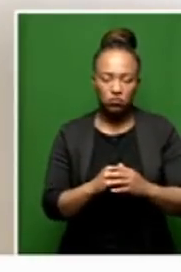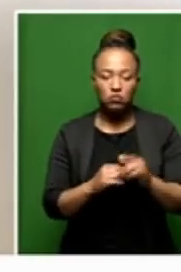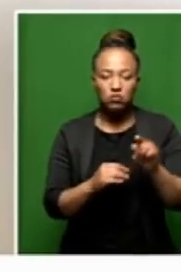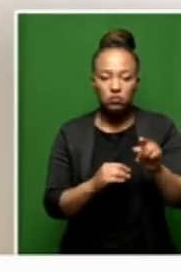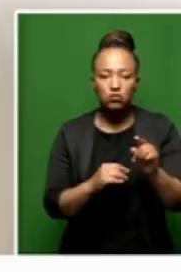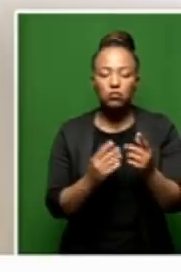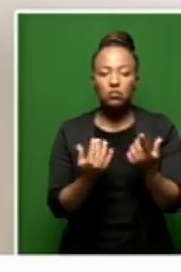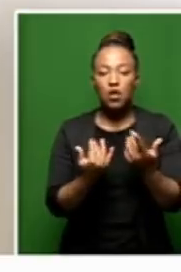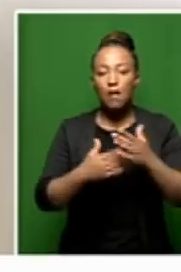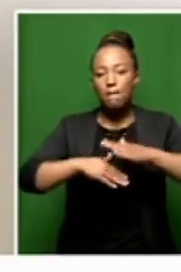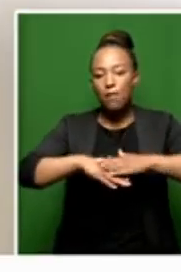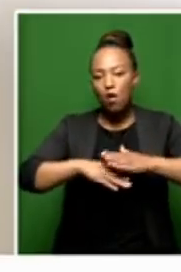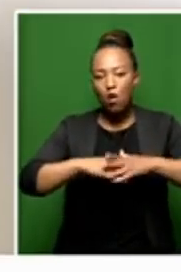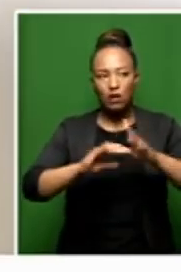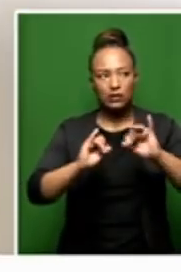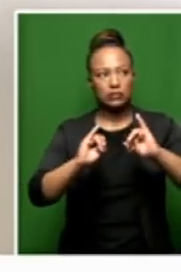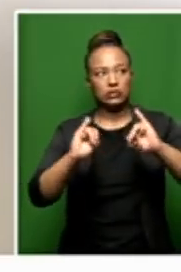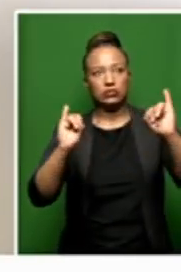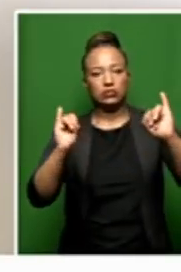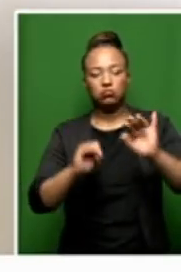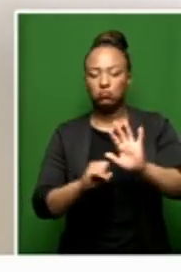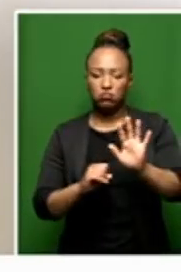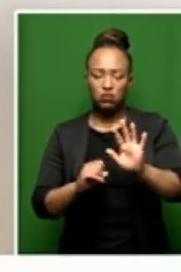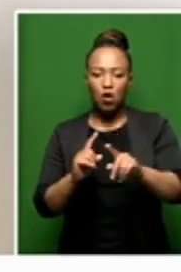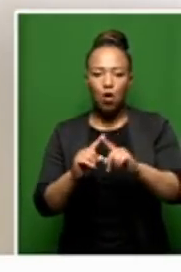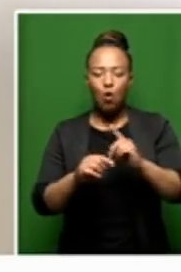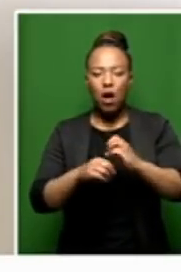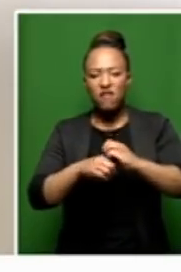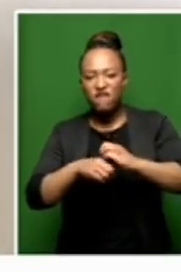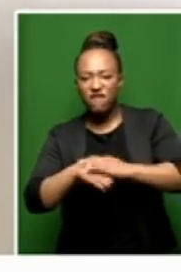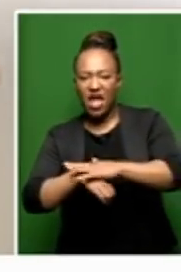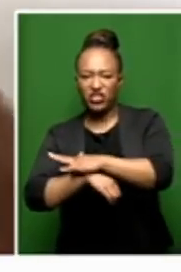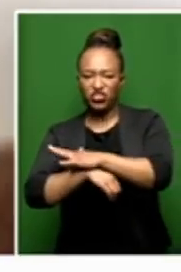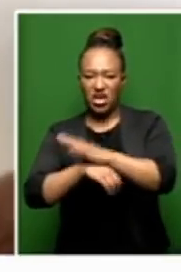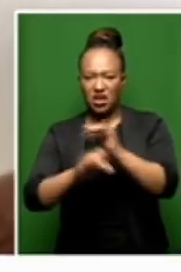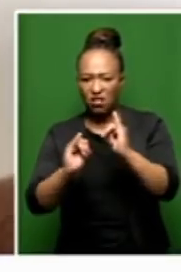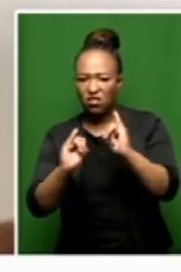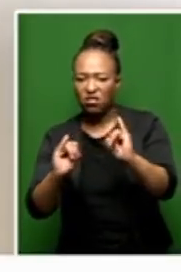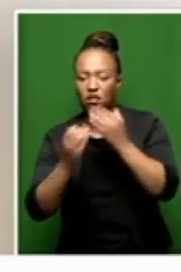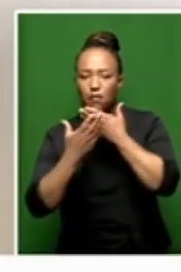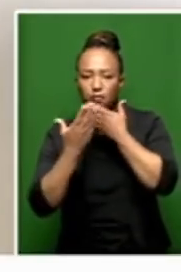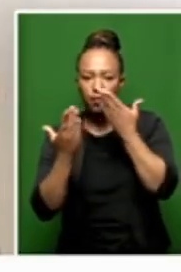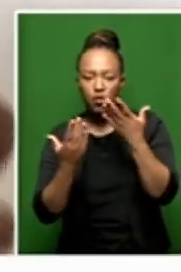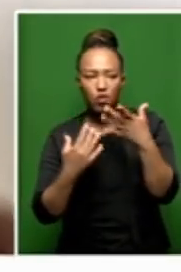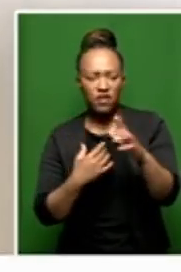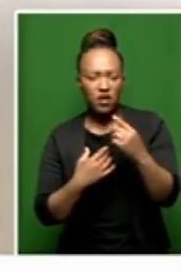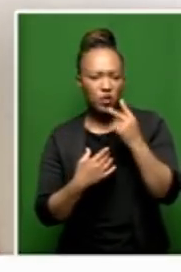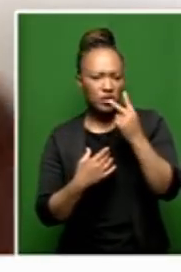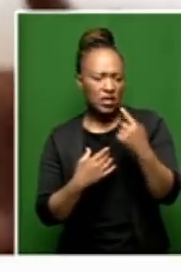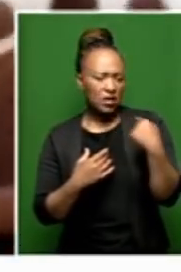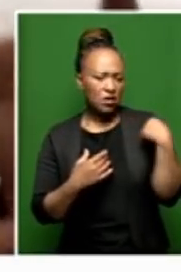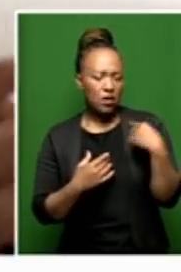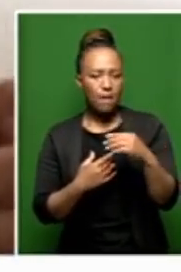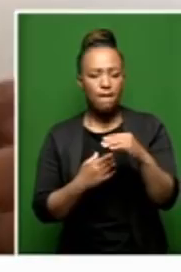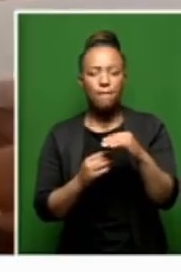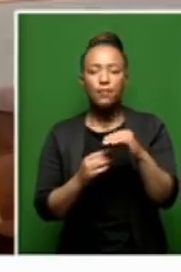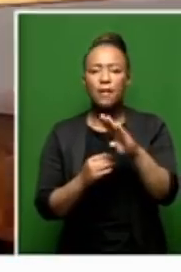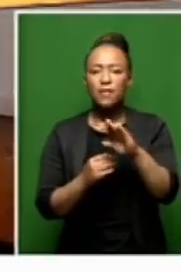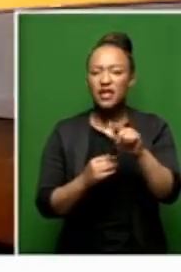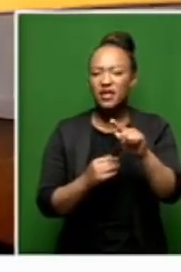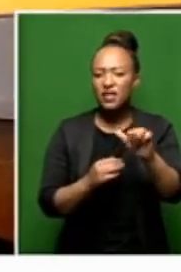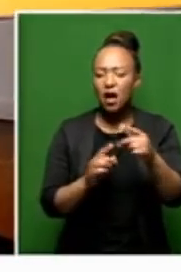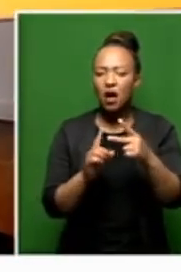not being more severe in the form of infection comparative to its sisters, like we saw in the beta or in the